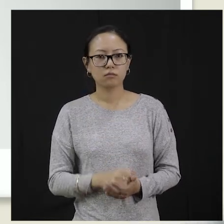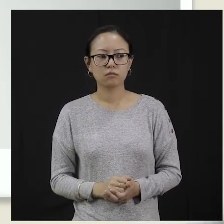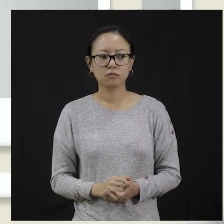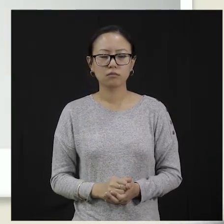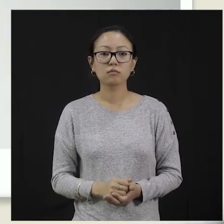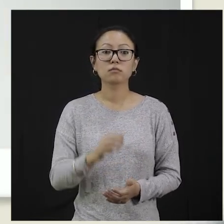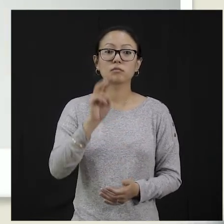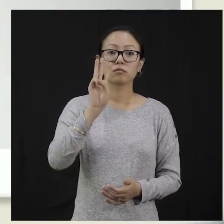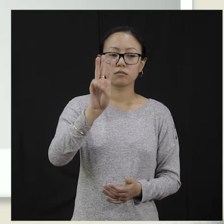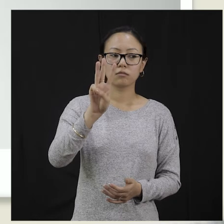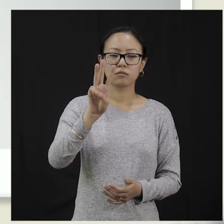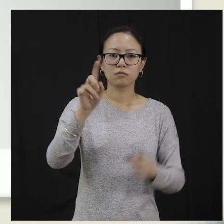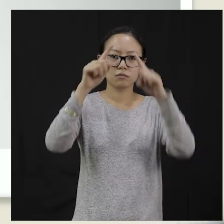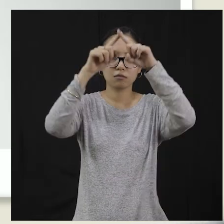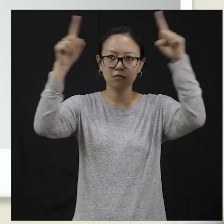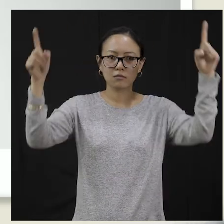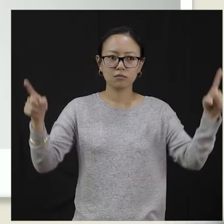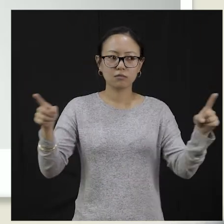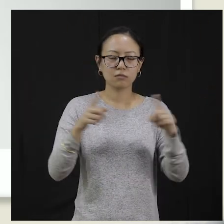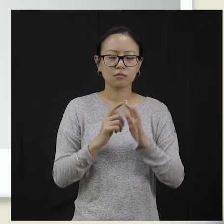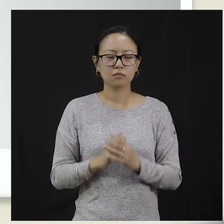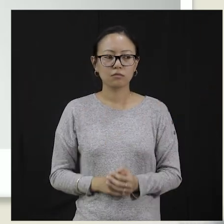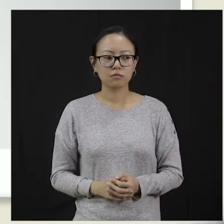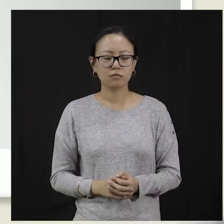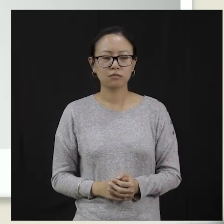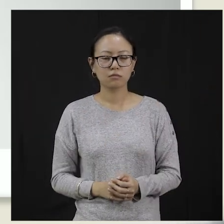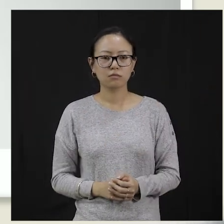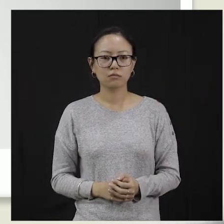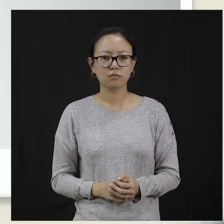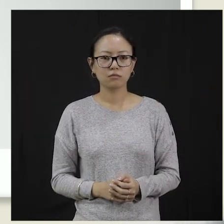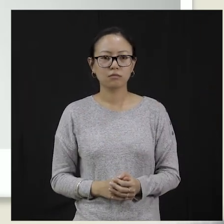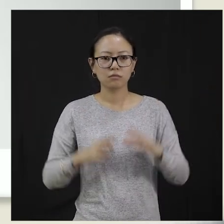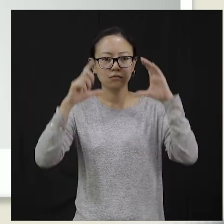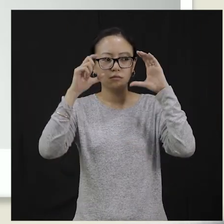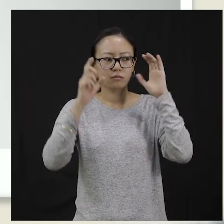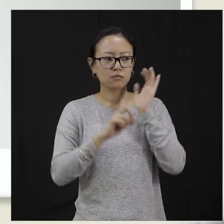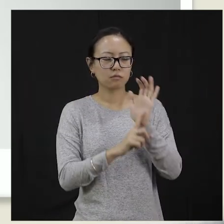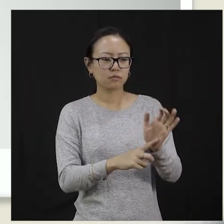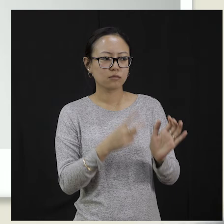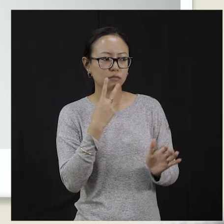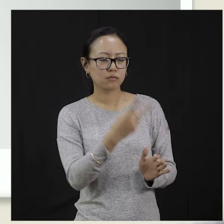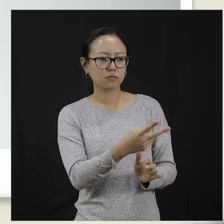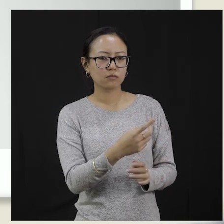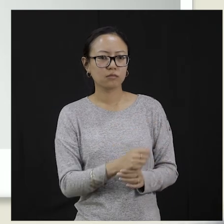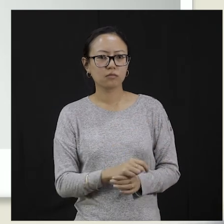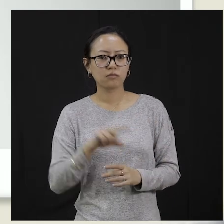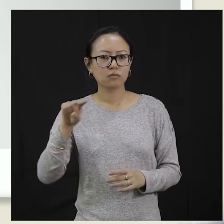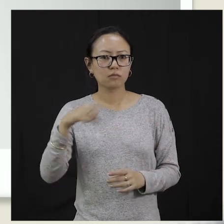here, right? Then identify the 4 basic shapes. Try to identify. What's the first